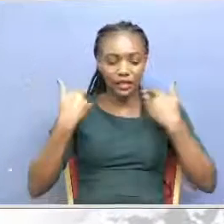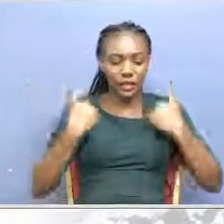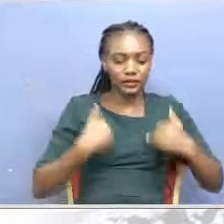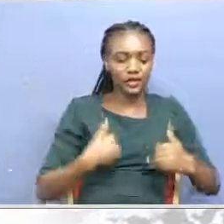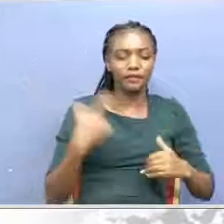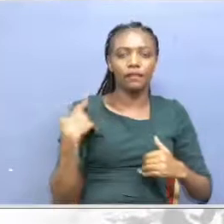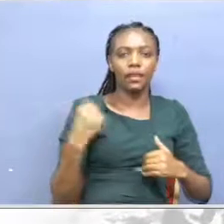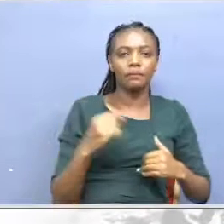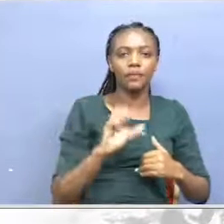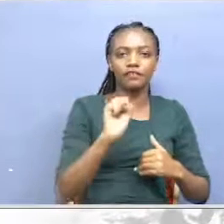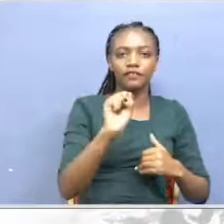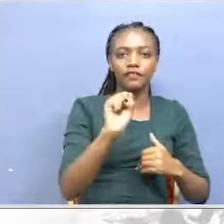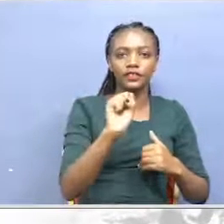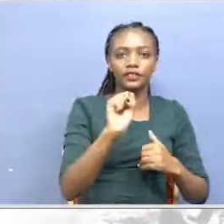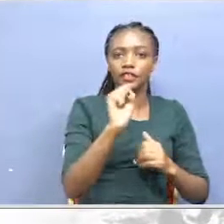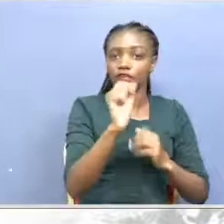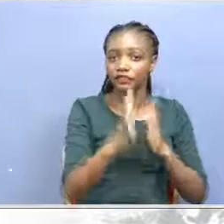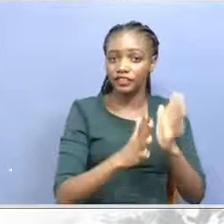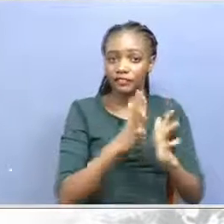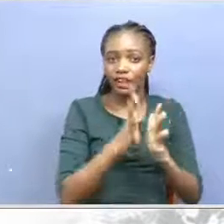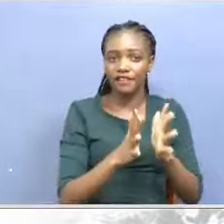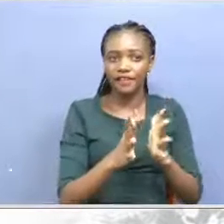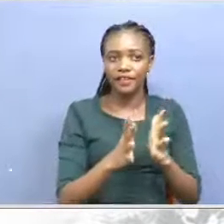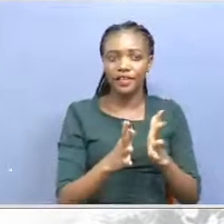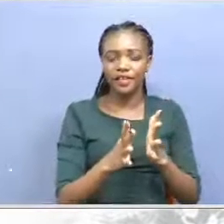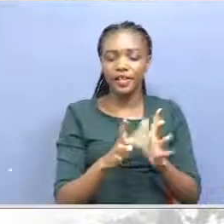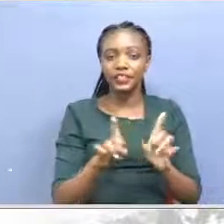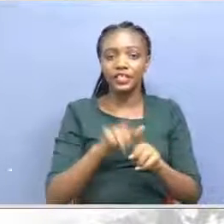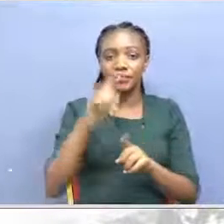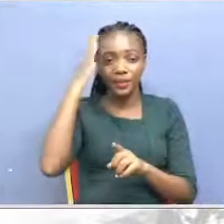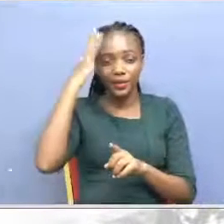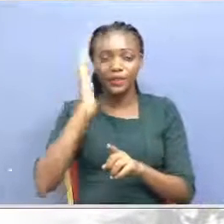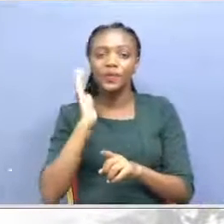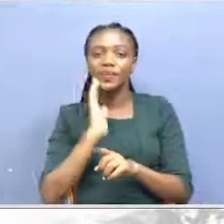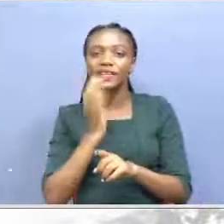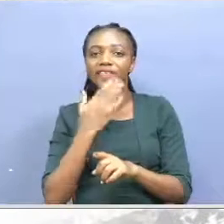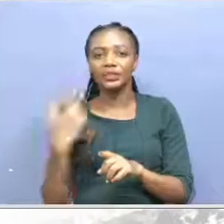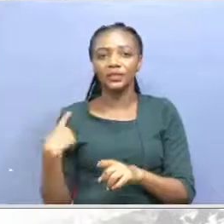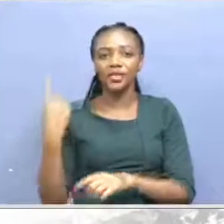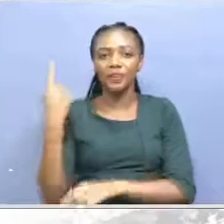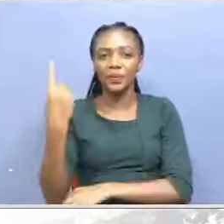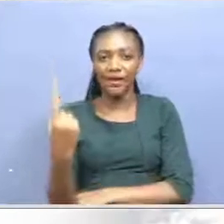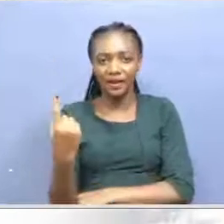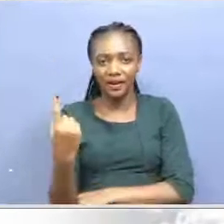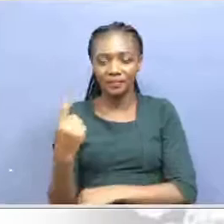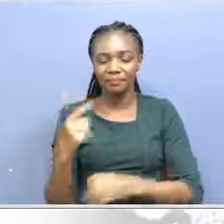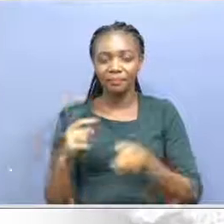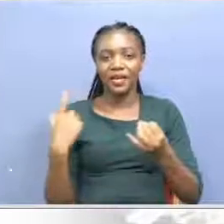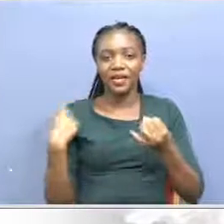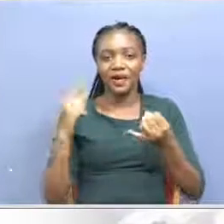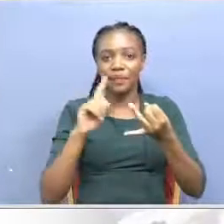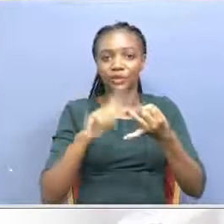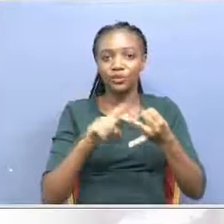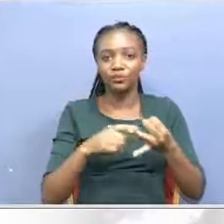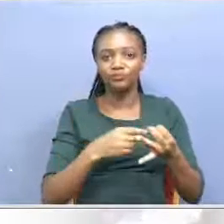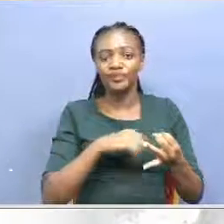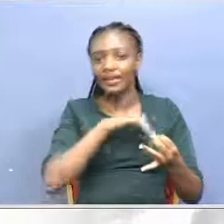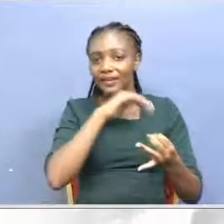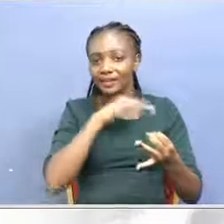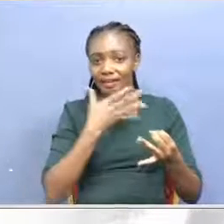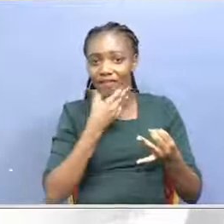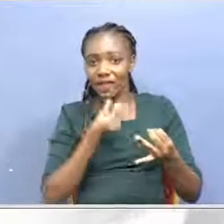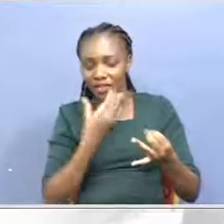mjumbe namba 55. Na unajua Kenyatta ndiye alikuwa namba 1. Kifuatiwa na Jaramogi Oginga